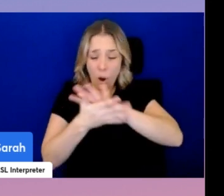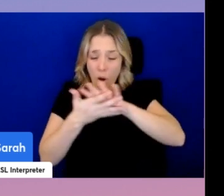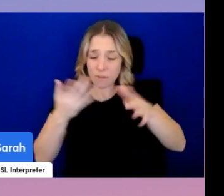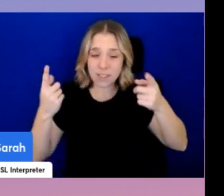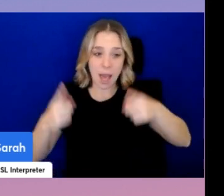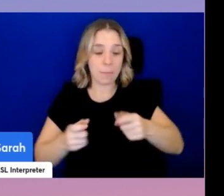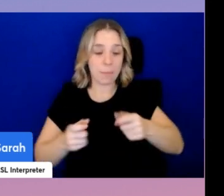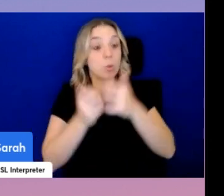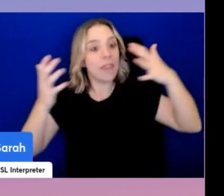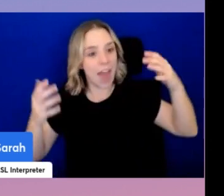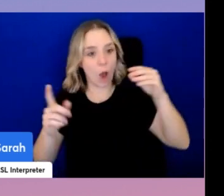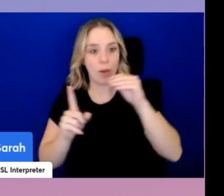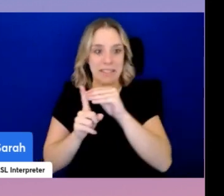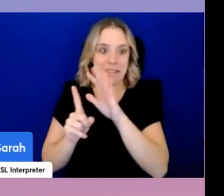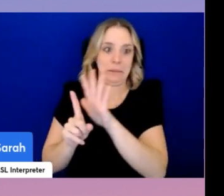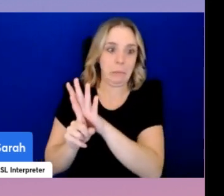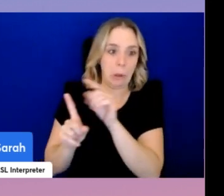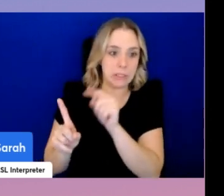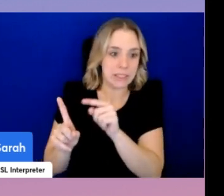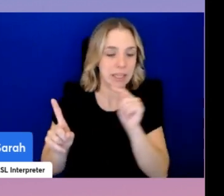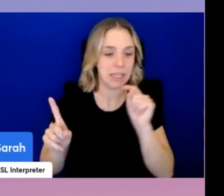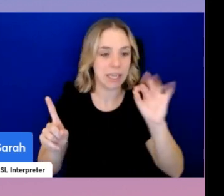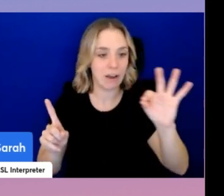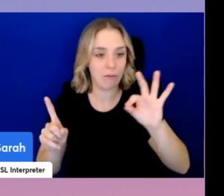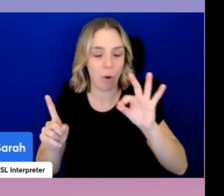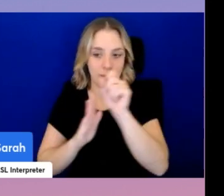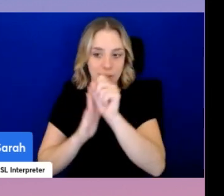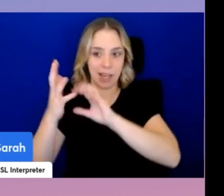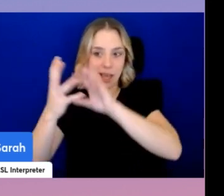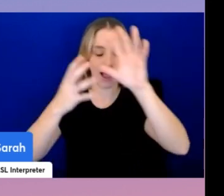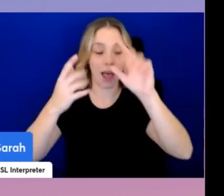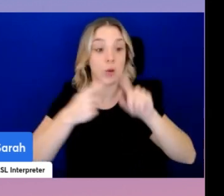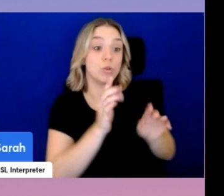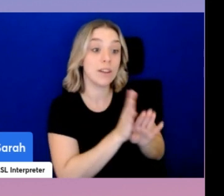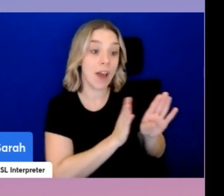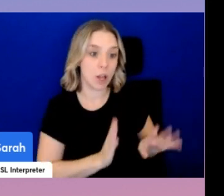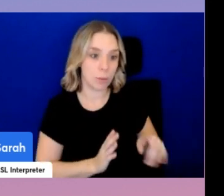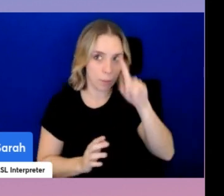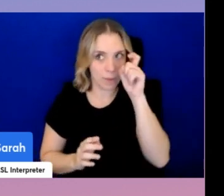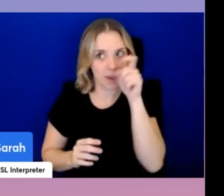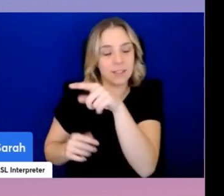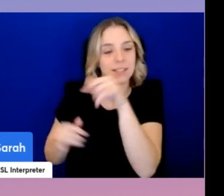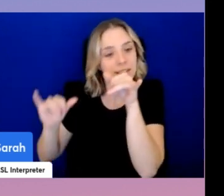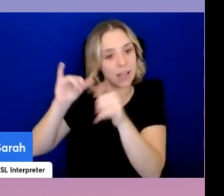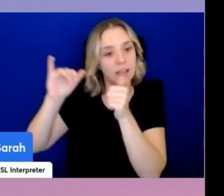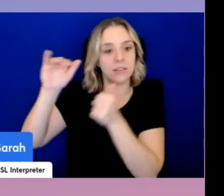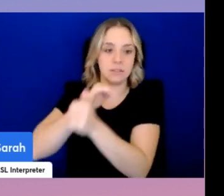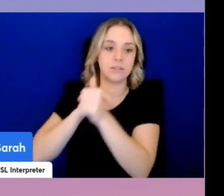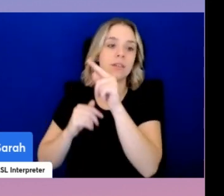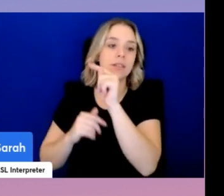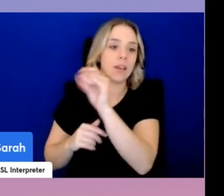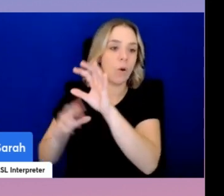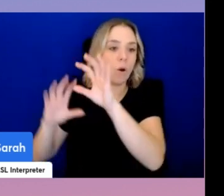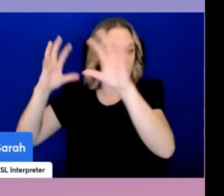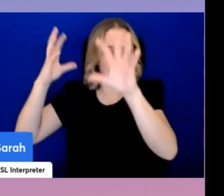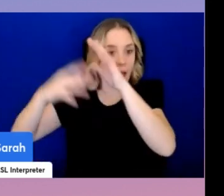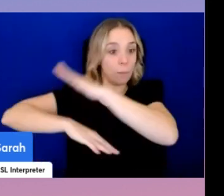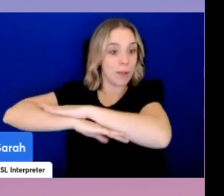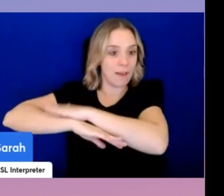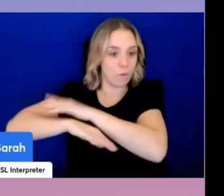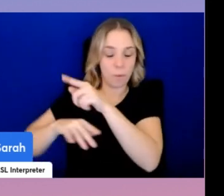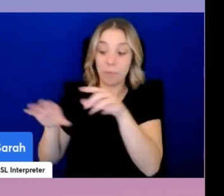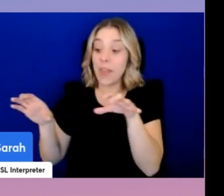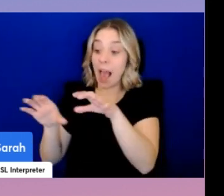exposing the Terraform state file to the developer, as the state file remains securely within the Terraform Cloud platform, and their actions are performed on